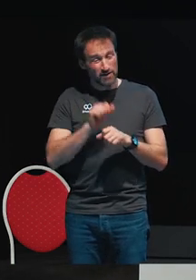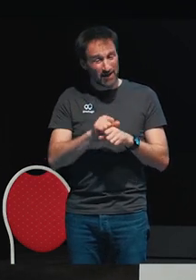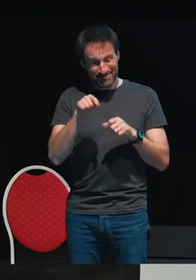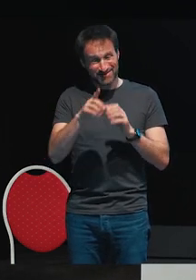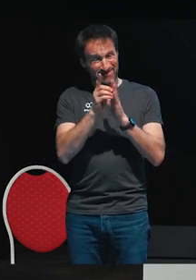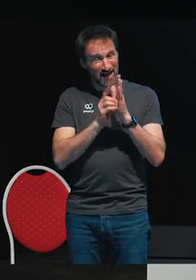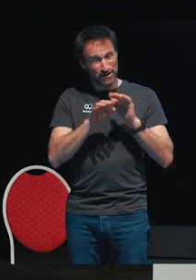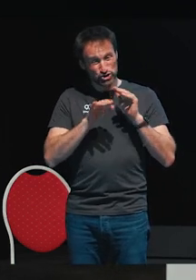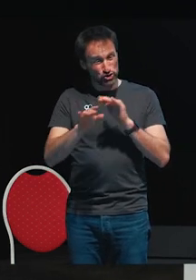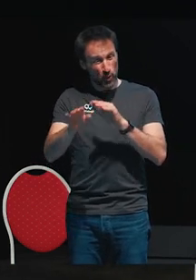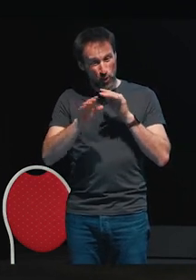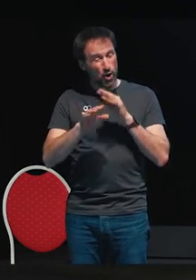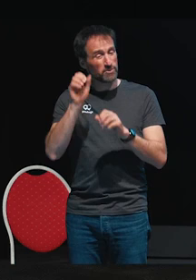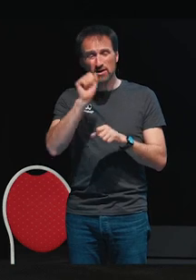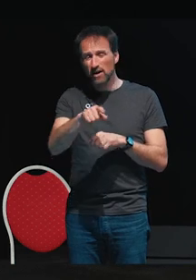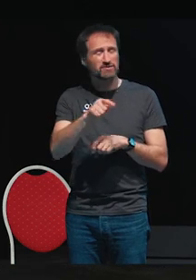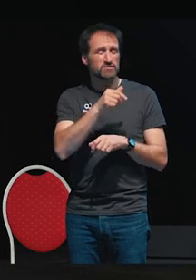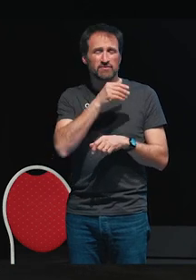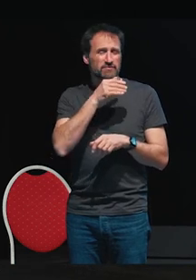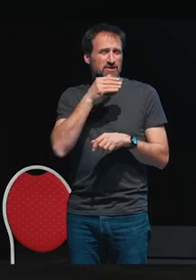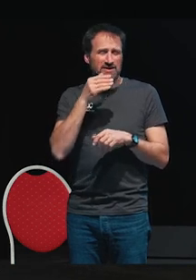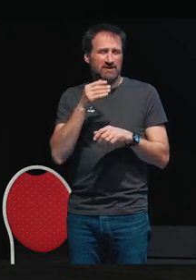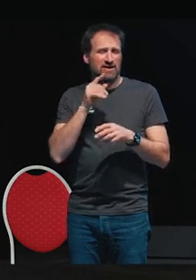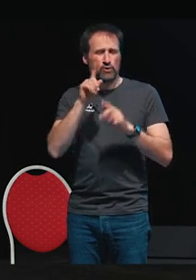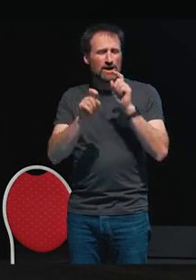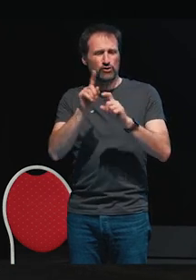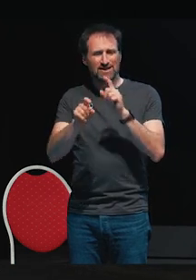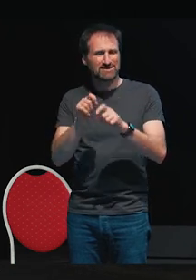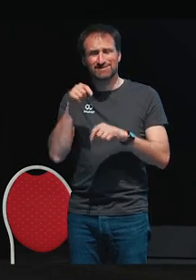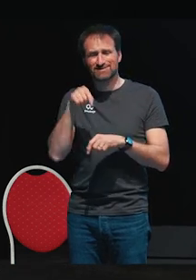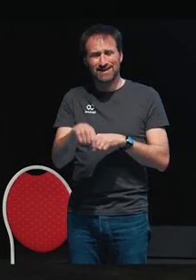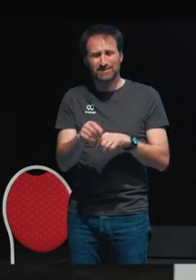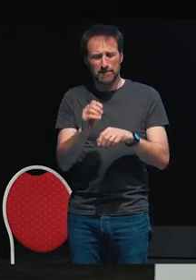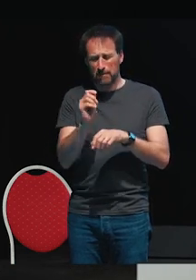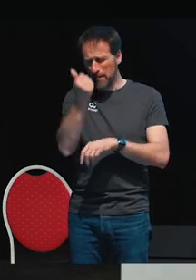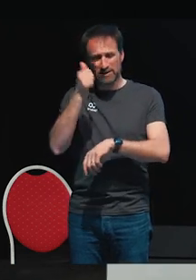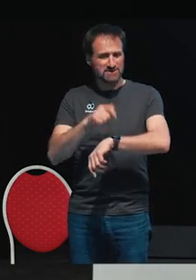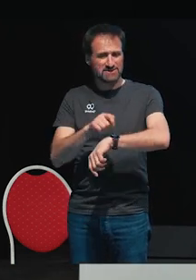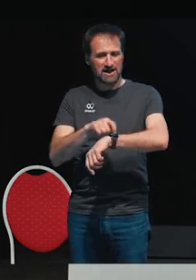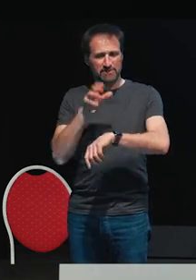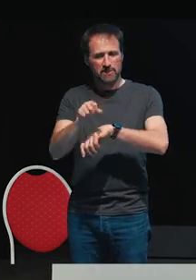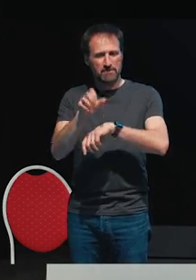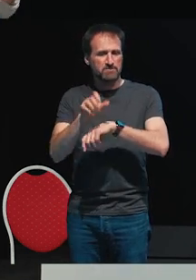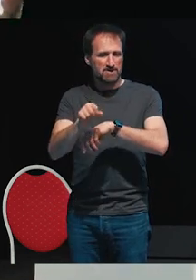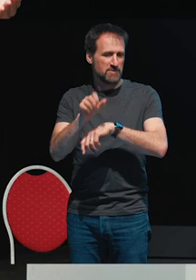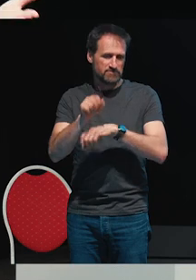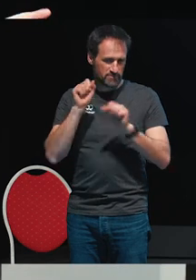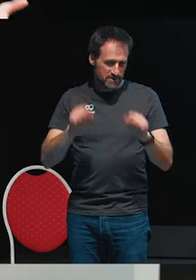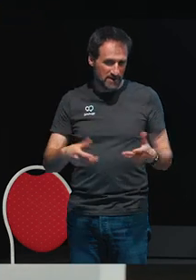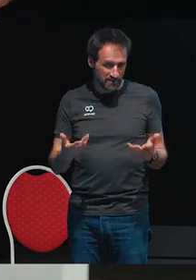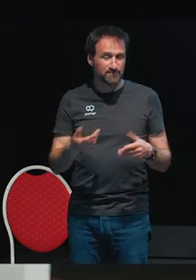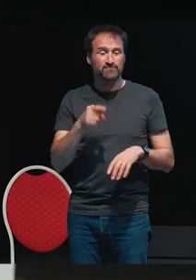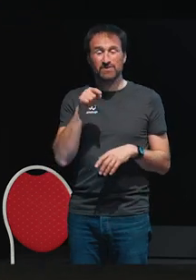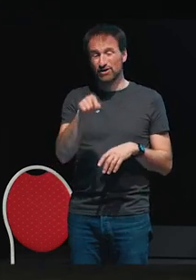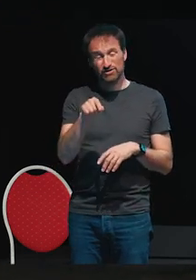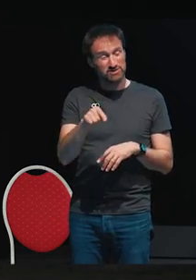data stream in zero time. So that is also nice technology that you really it's